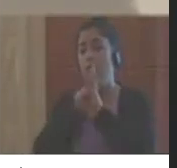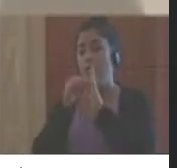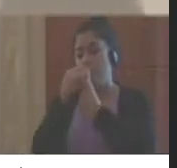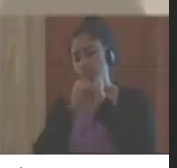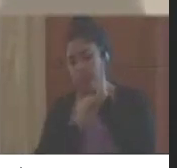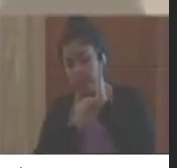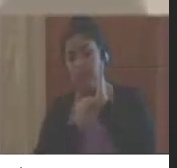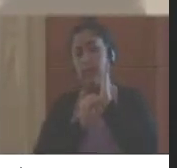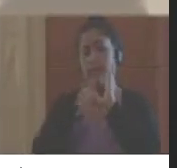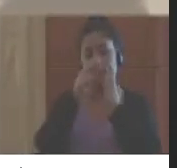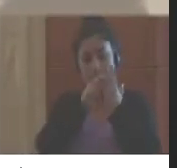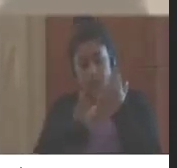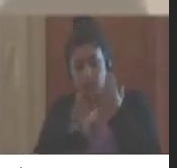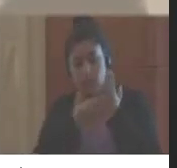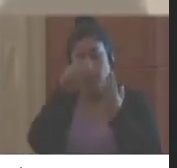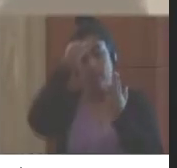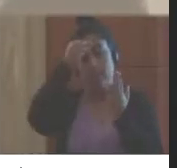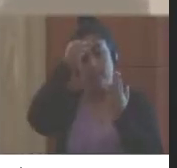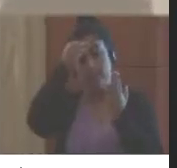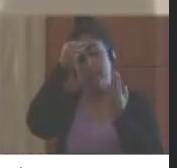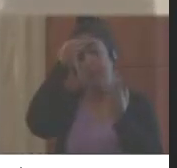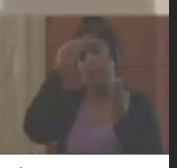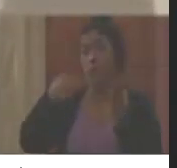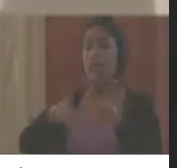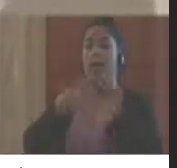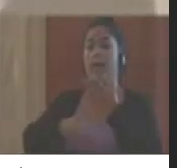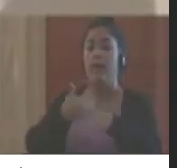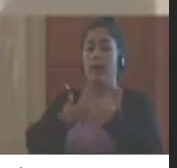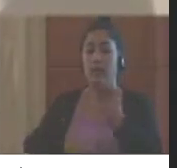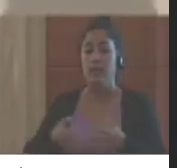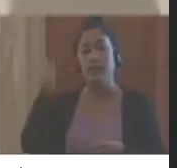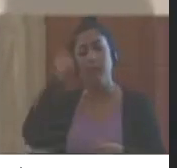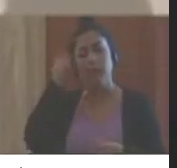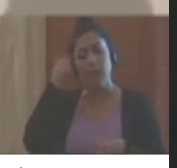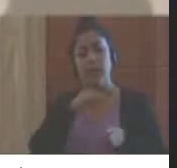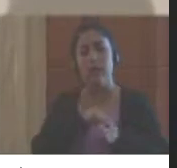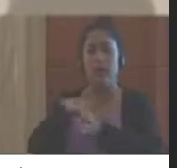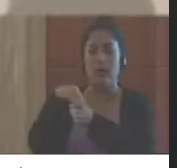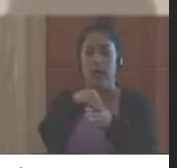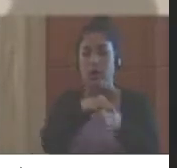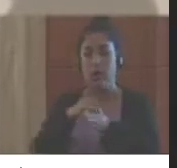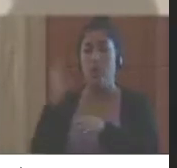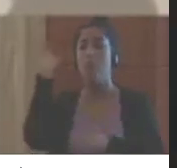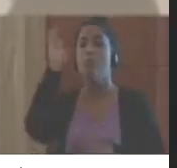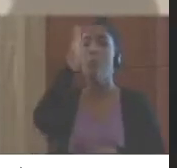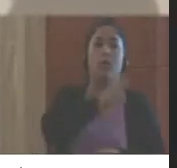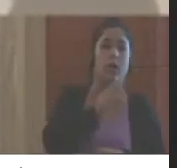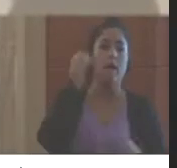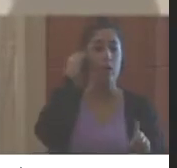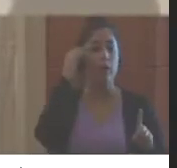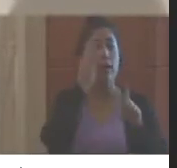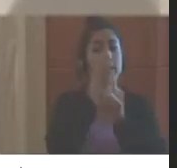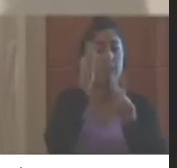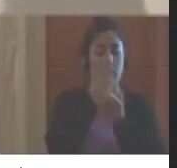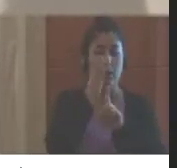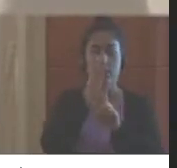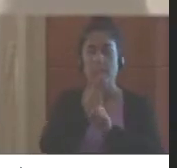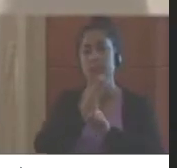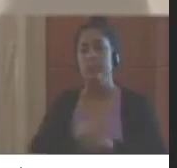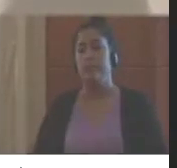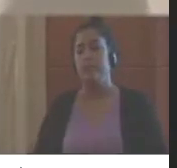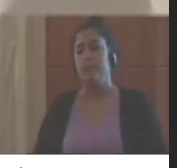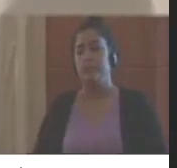guide land developers and even citizens and so on, whereby on what level or what height they could build on hillsides